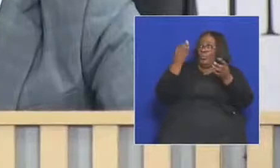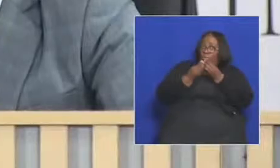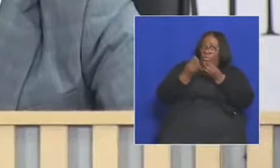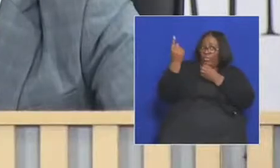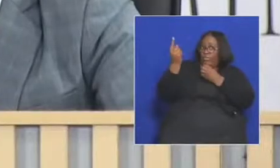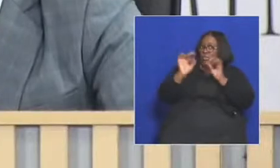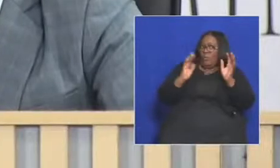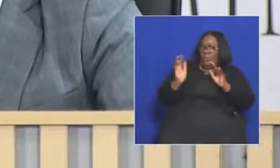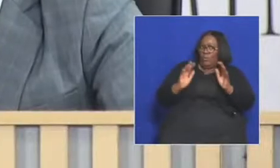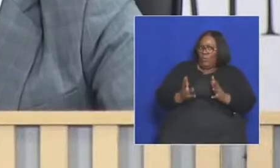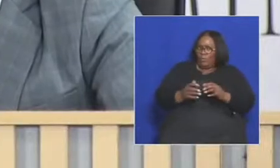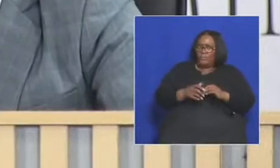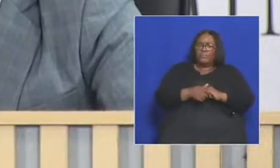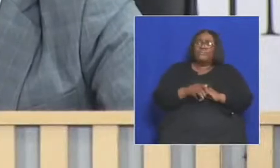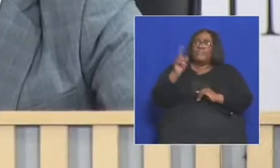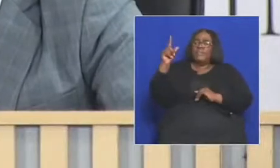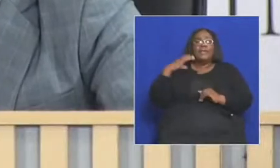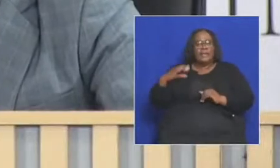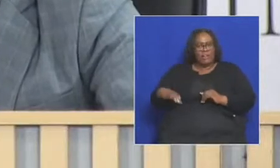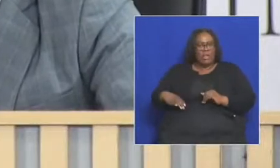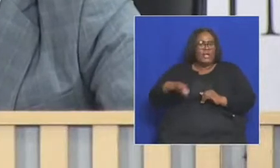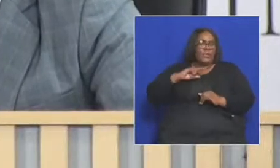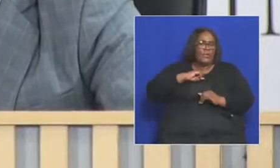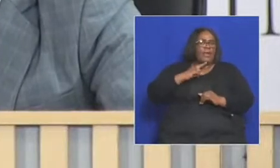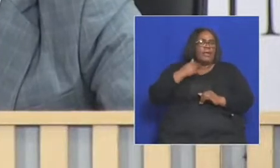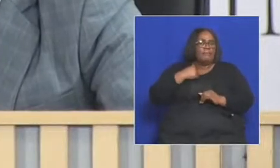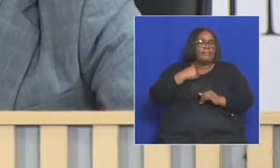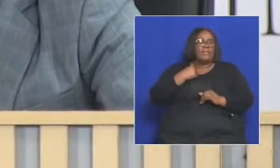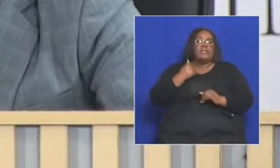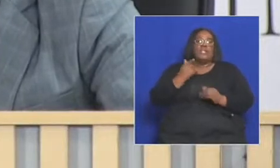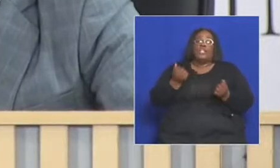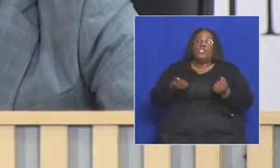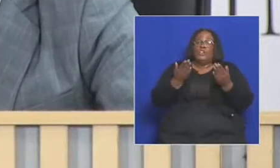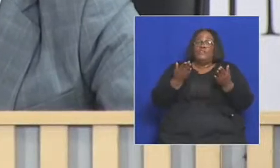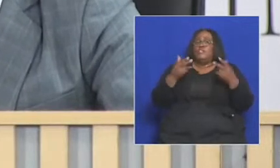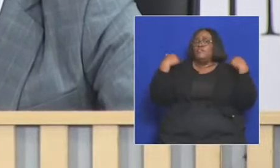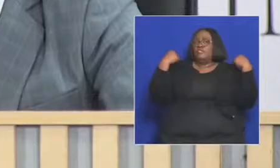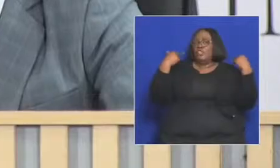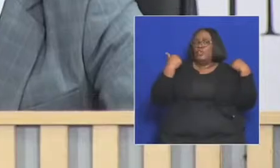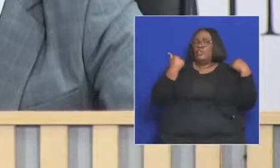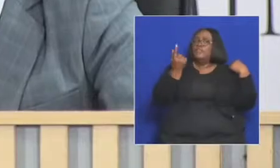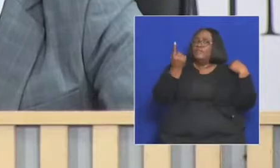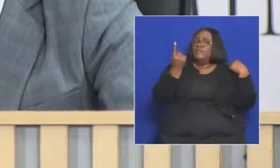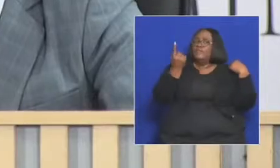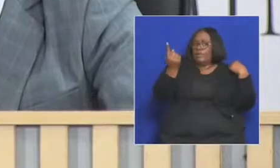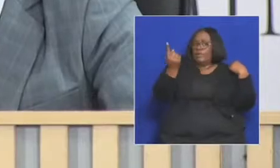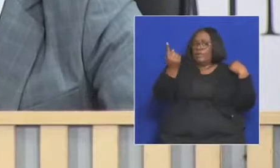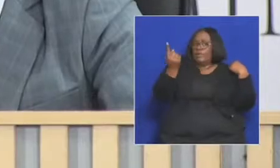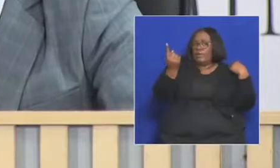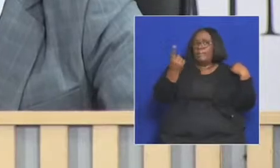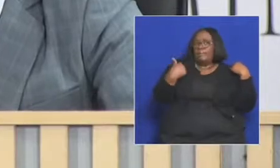He was a client because I was rendering security services for him. Yes. But since